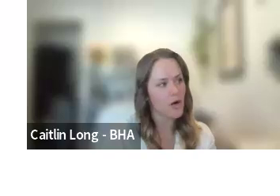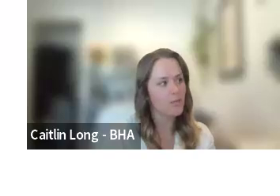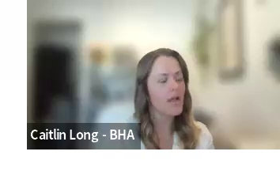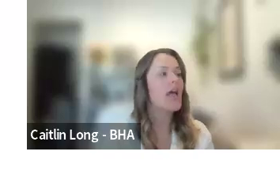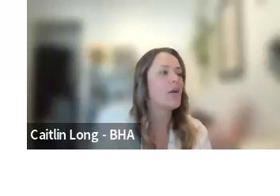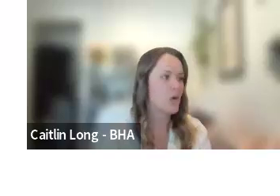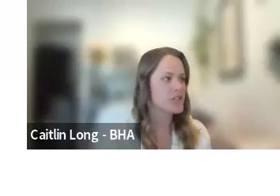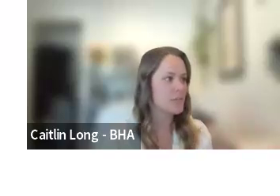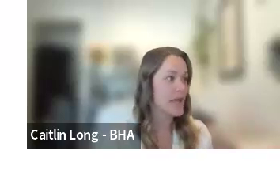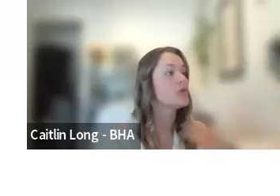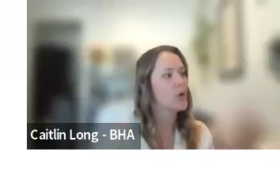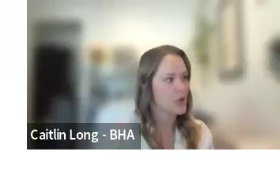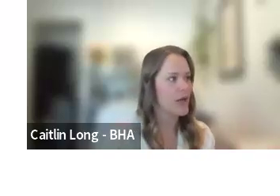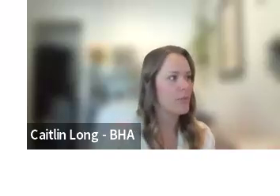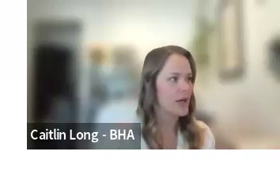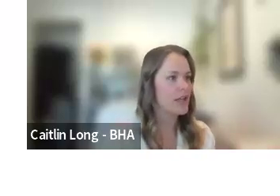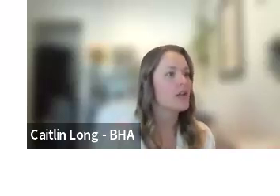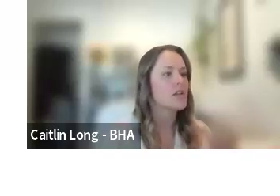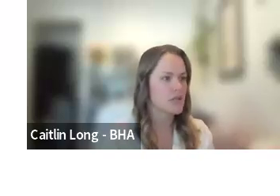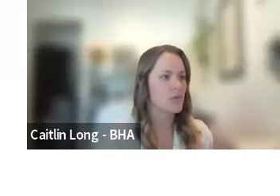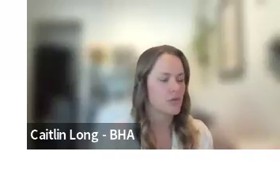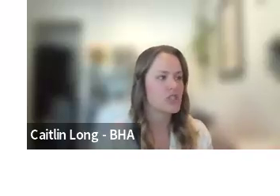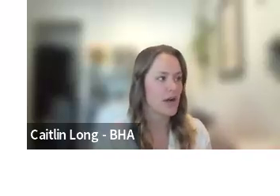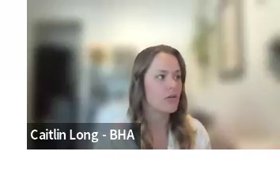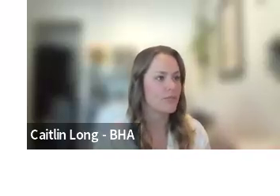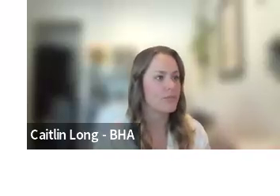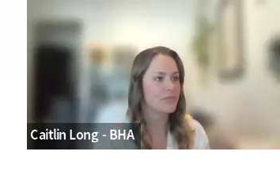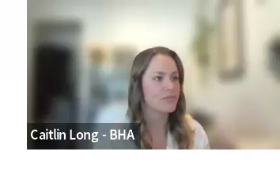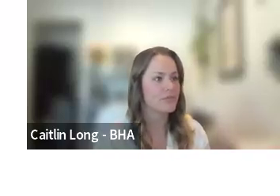this form in order to be able to put your input in so